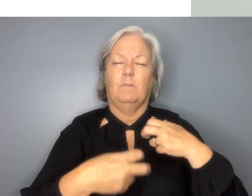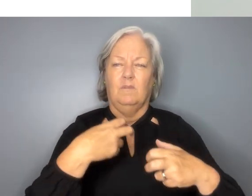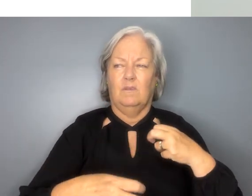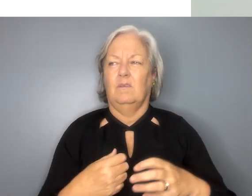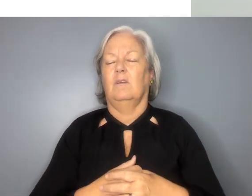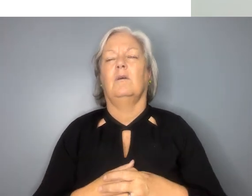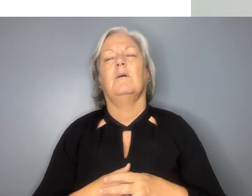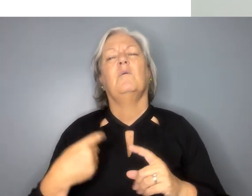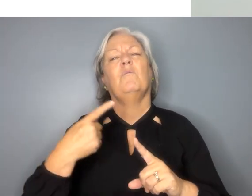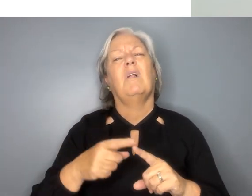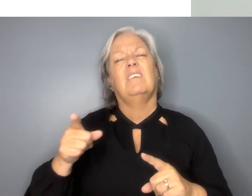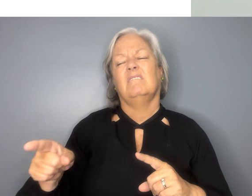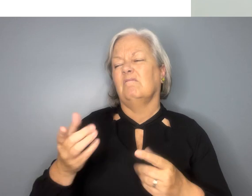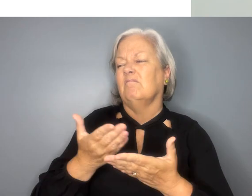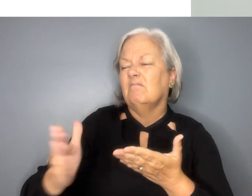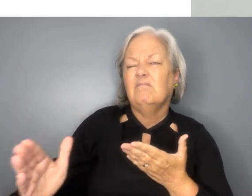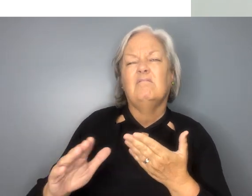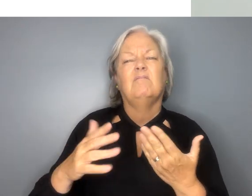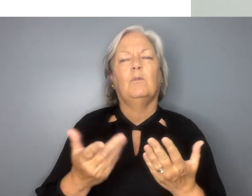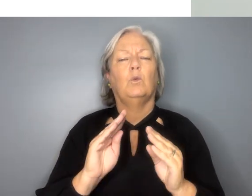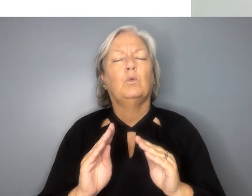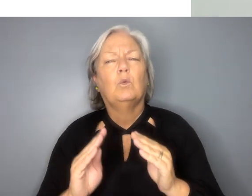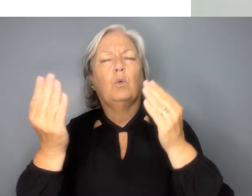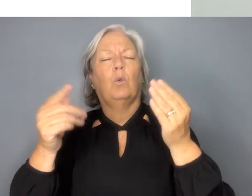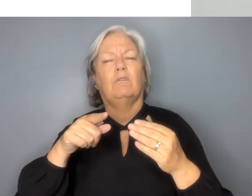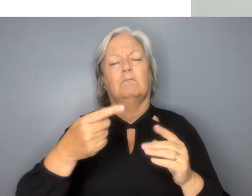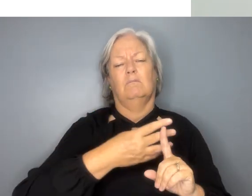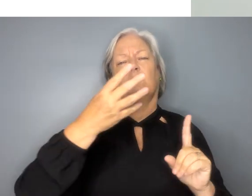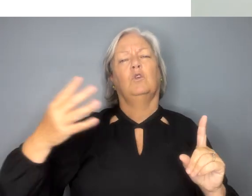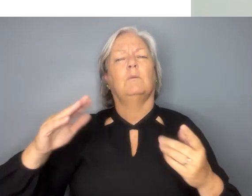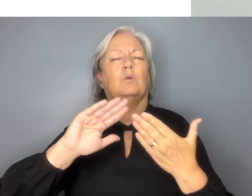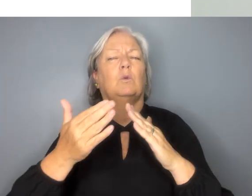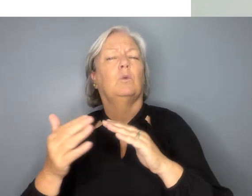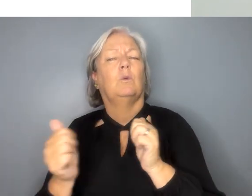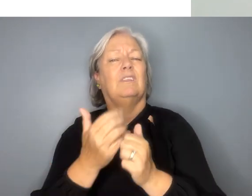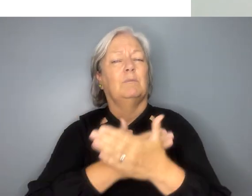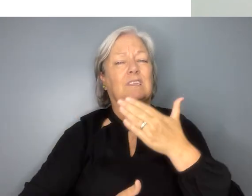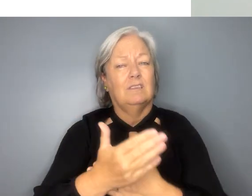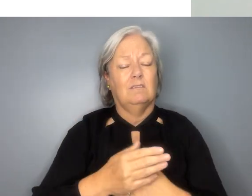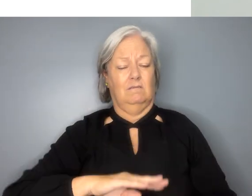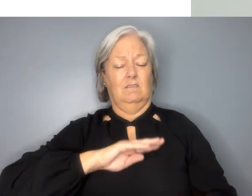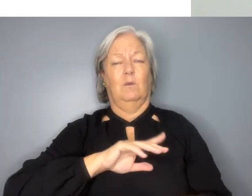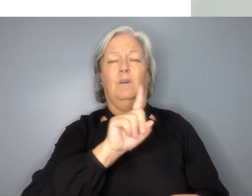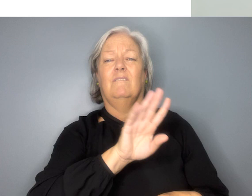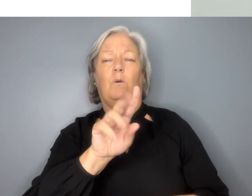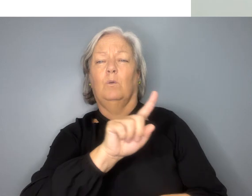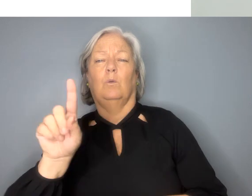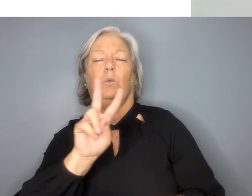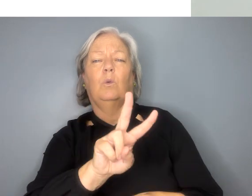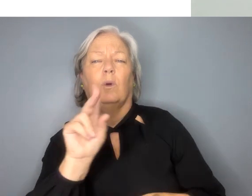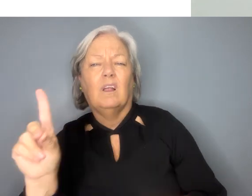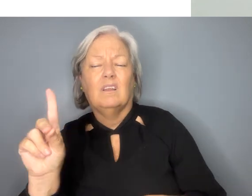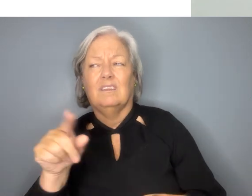indicate concerning rates of mistreatment continues amongst young LGBTQA+ people with disability aged 14 to